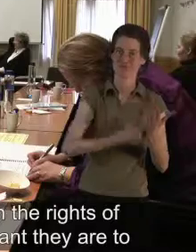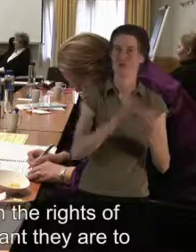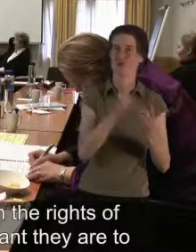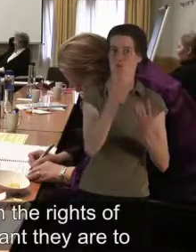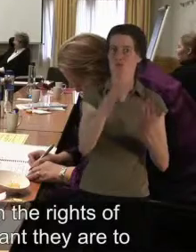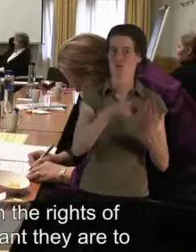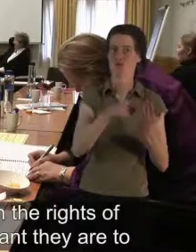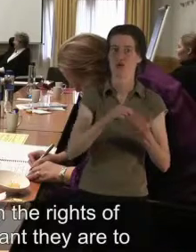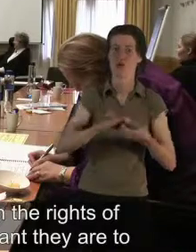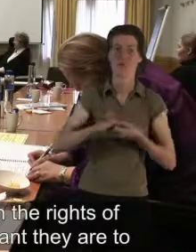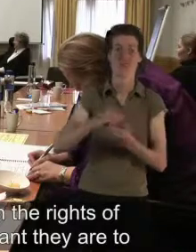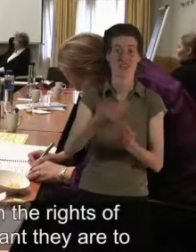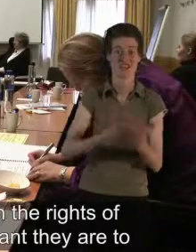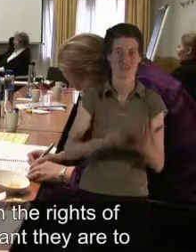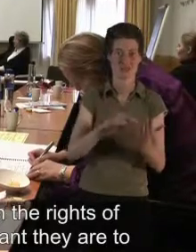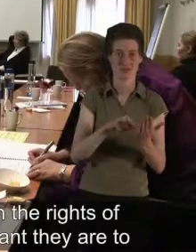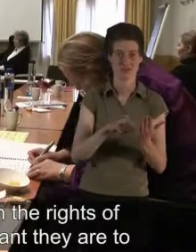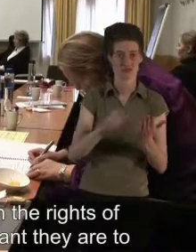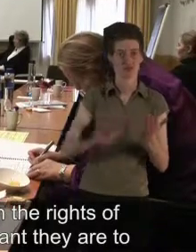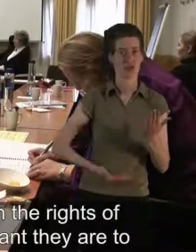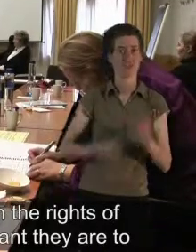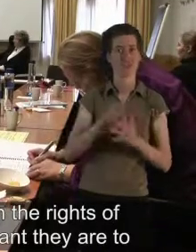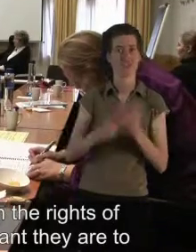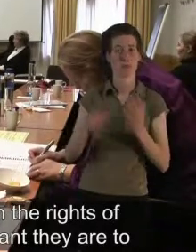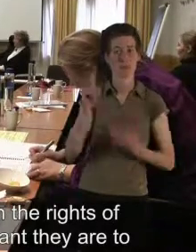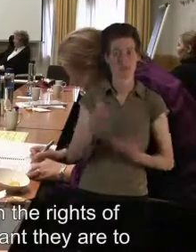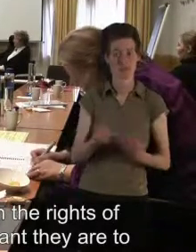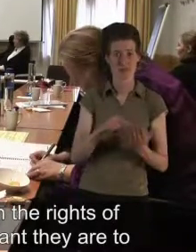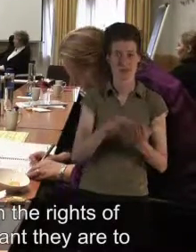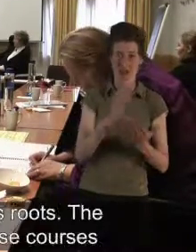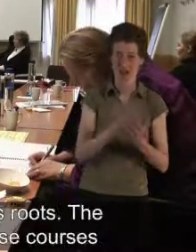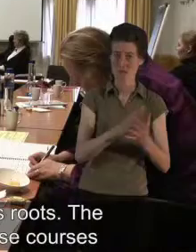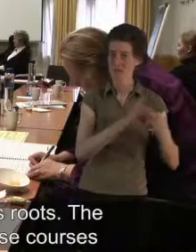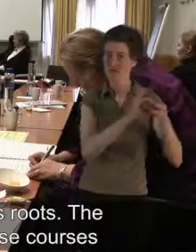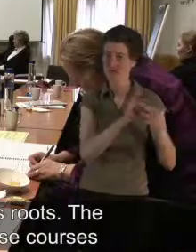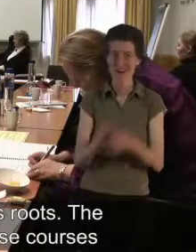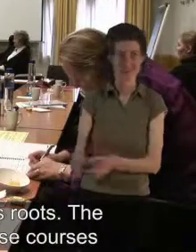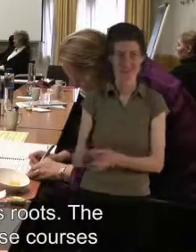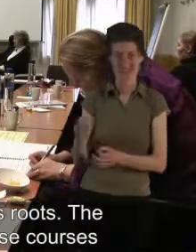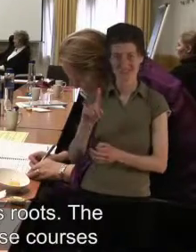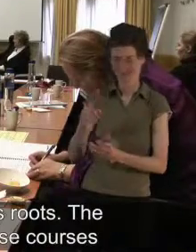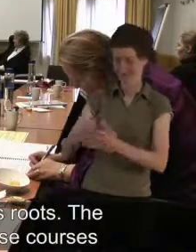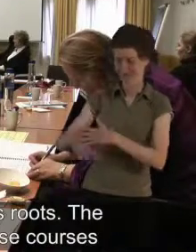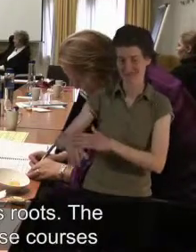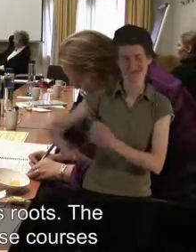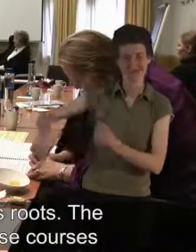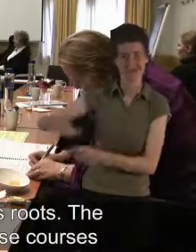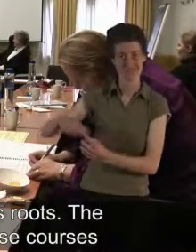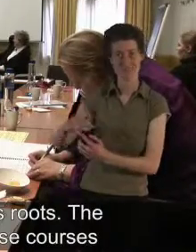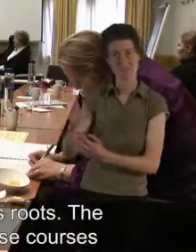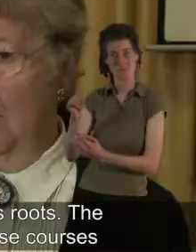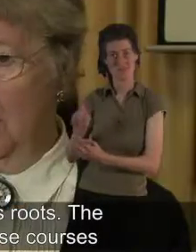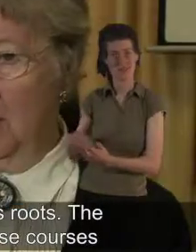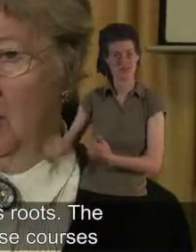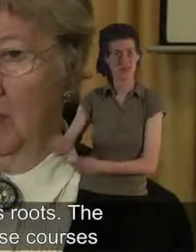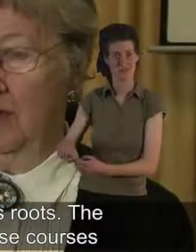the Convention on the Rights of Disabled People, and how relevant they are to disabled people at the grassroots. The